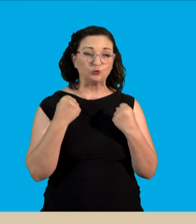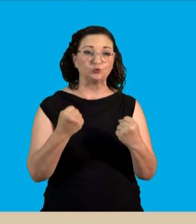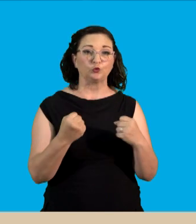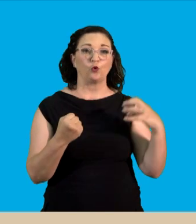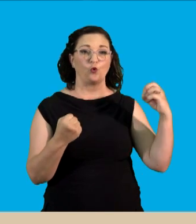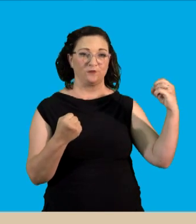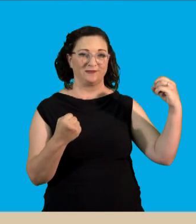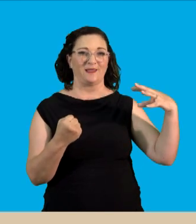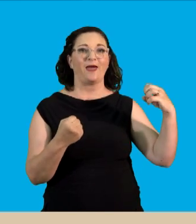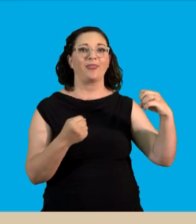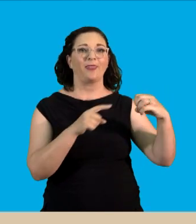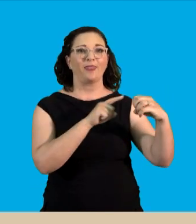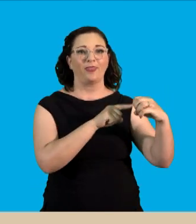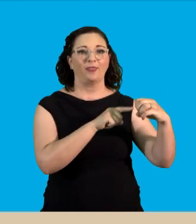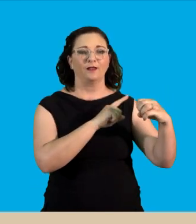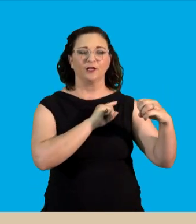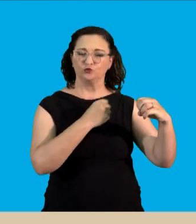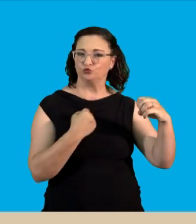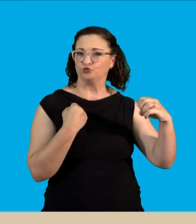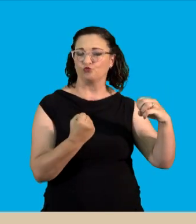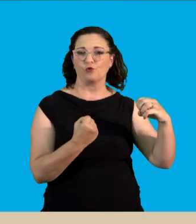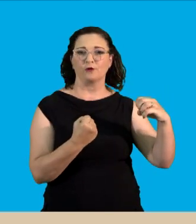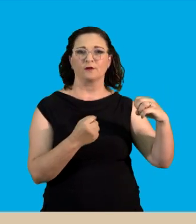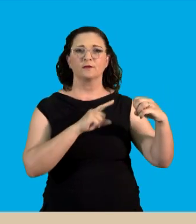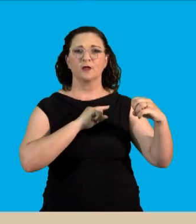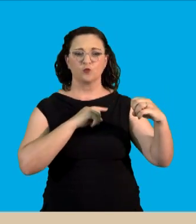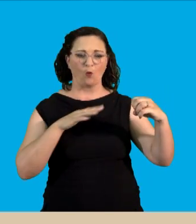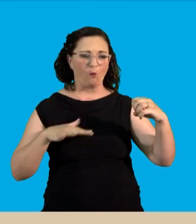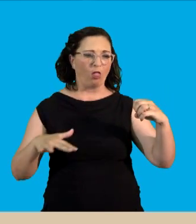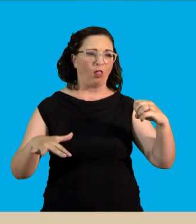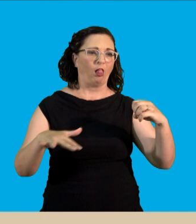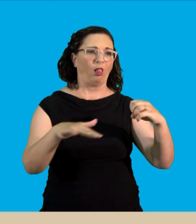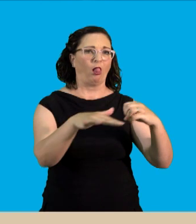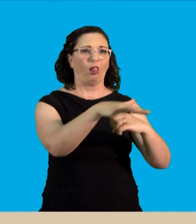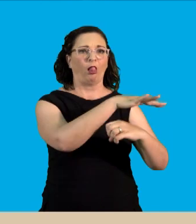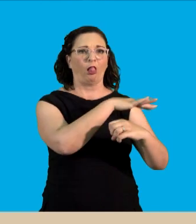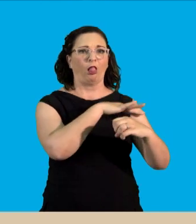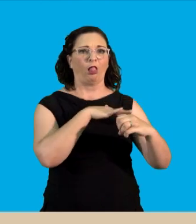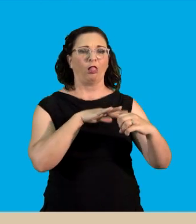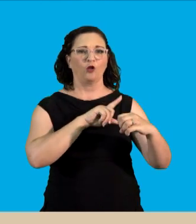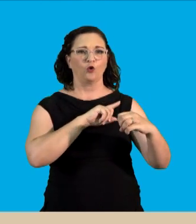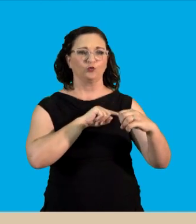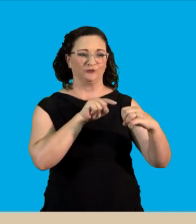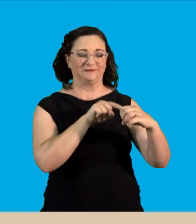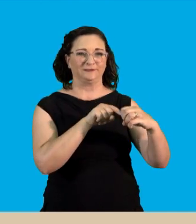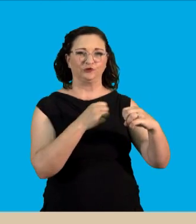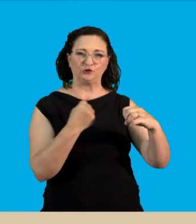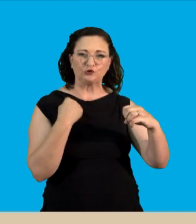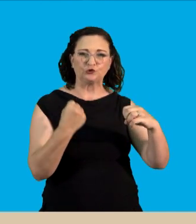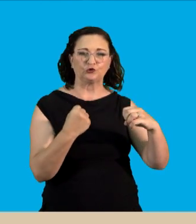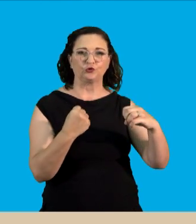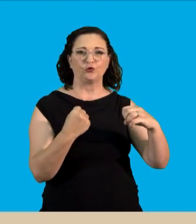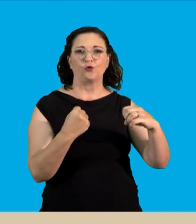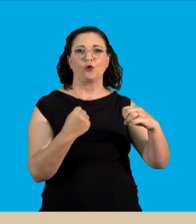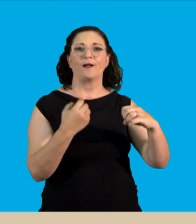the strongest force of gravity. And because of that, that's why all the other objects, they orbit around the sun,